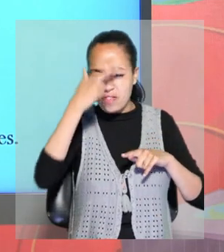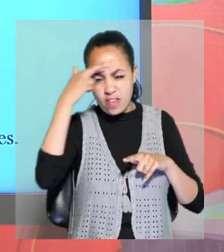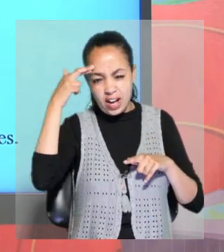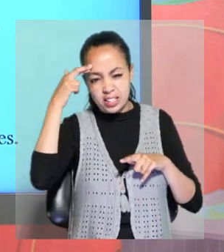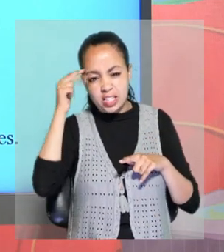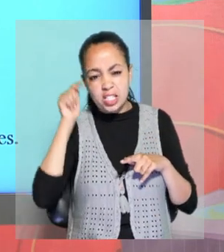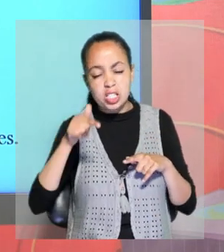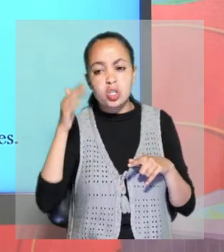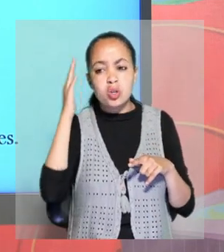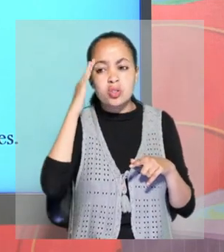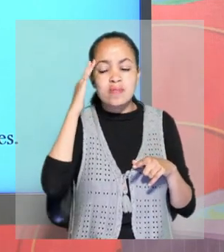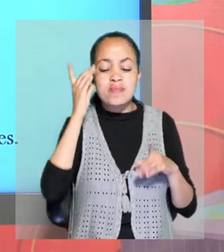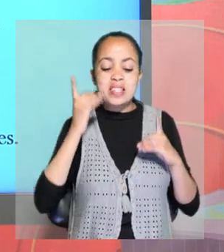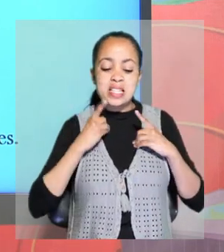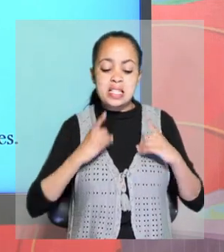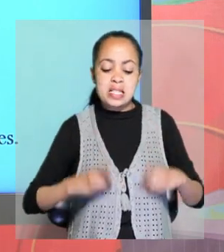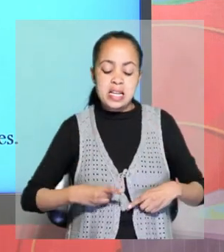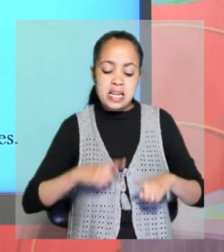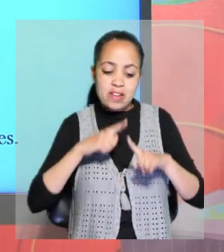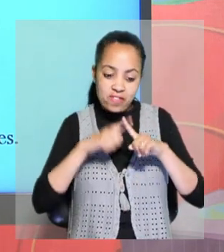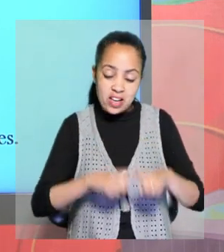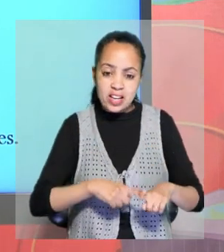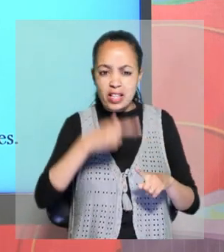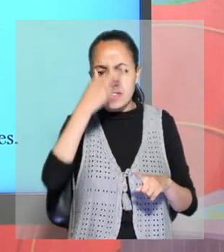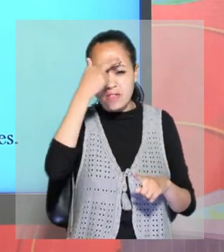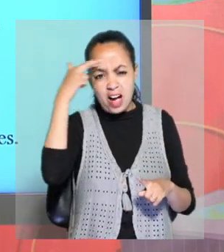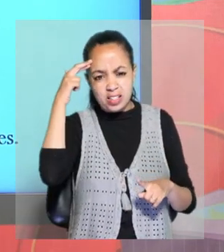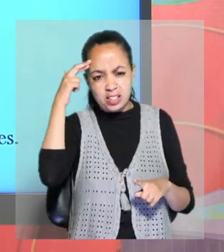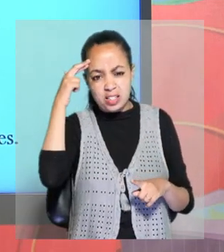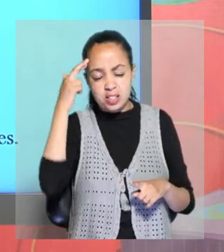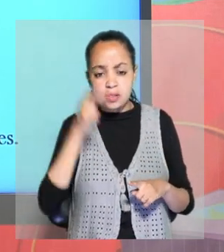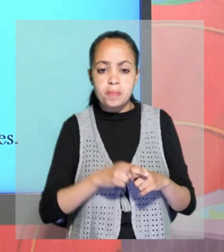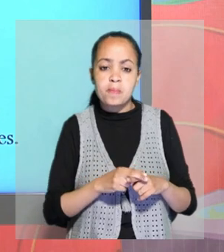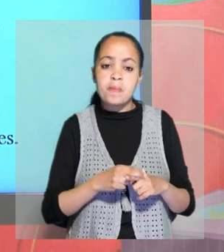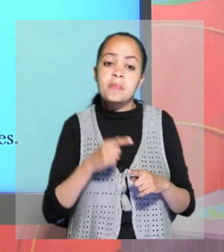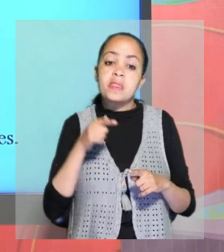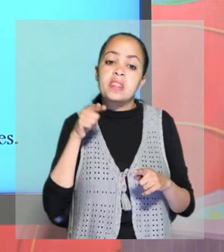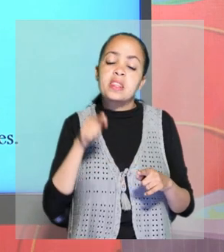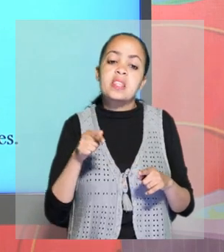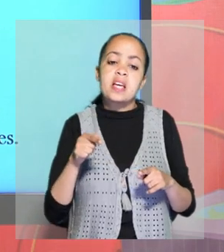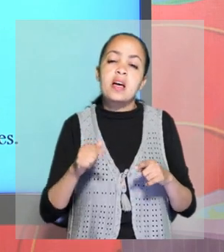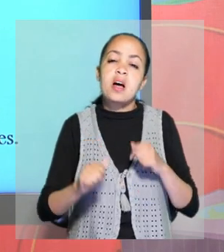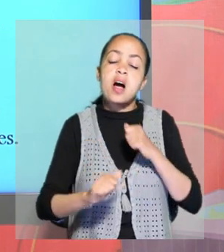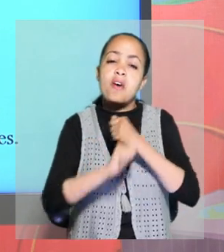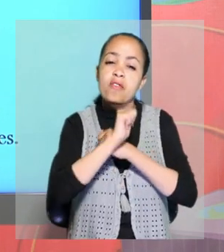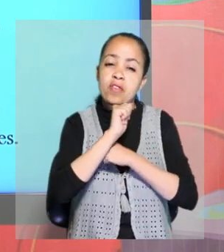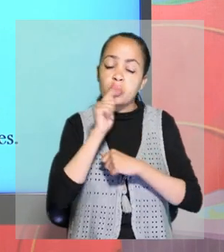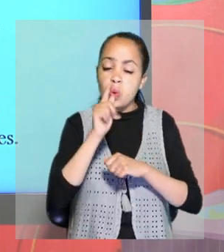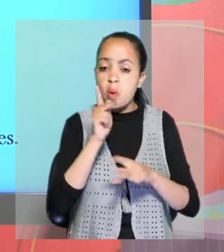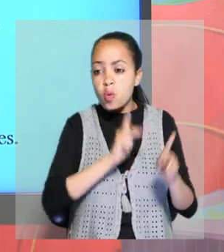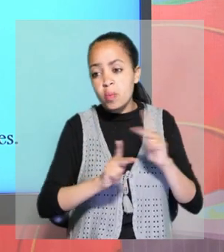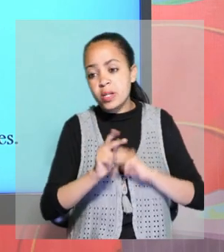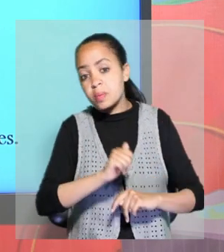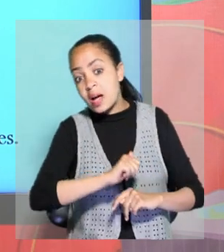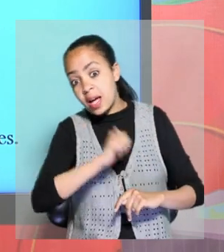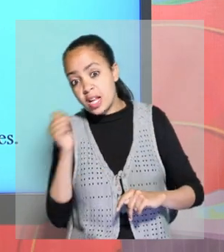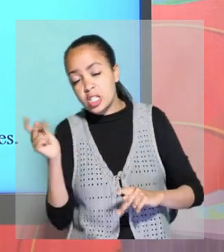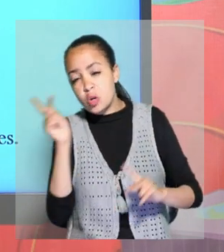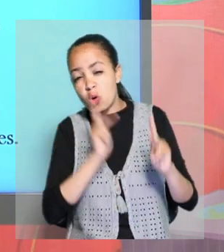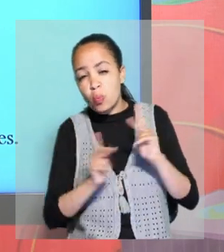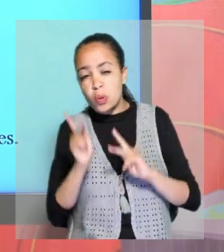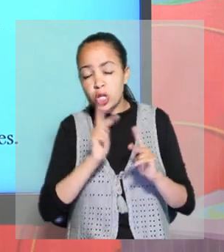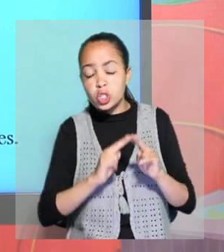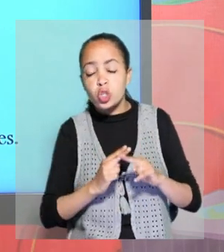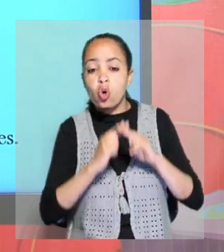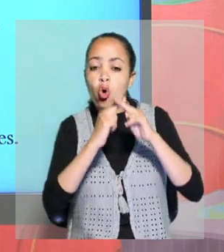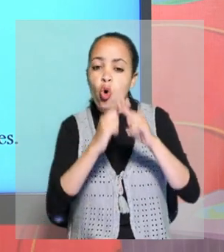is considered as a density-dependent factor. So, the effect of one population on another population is said to be